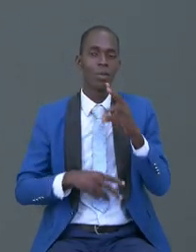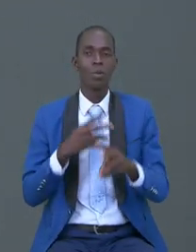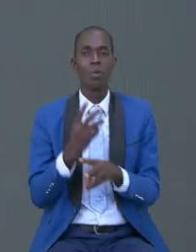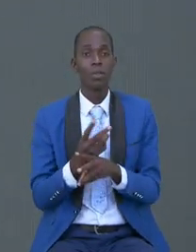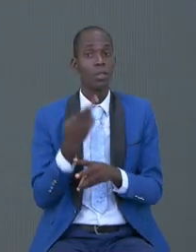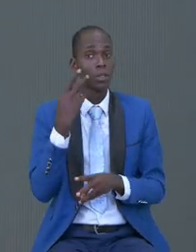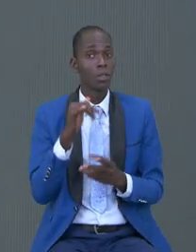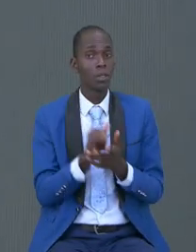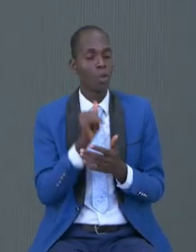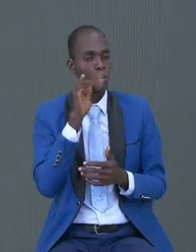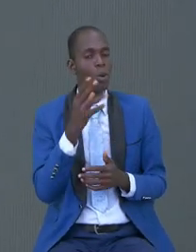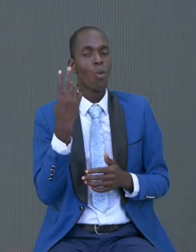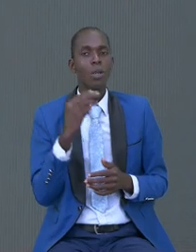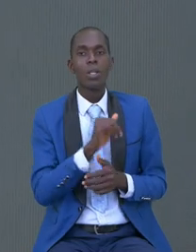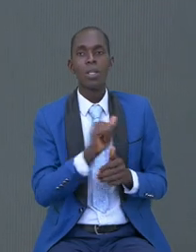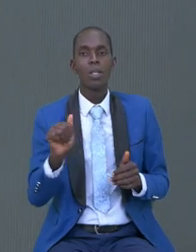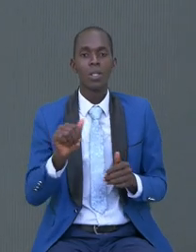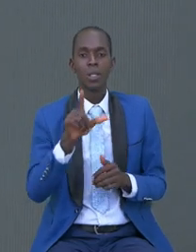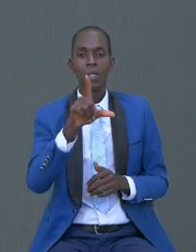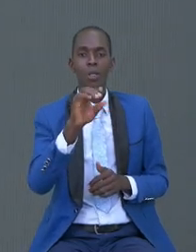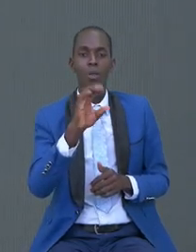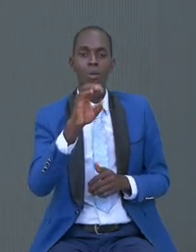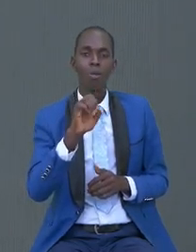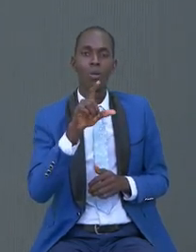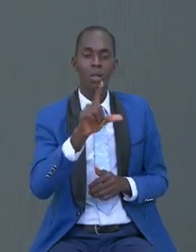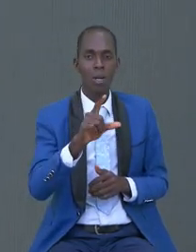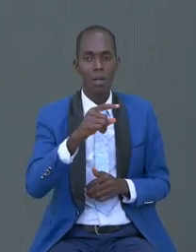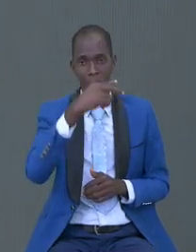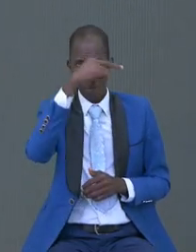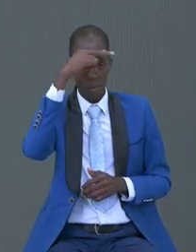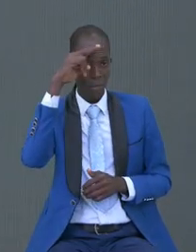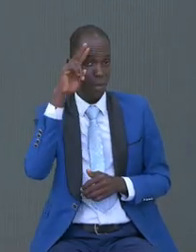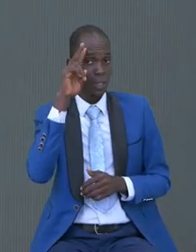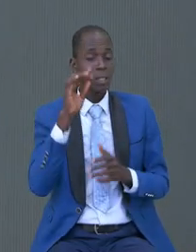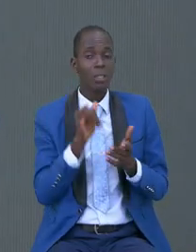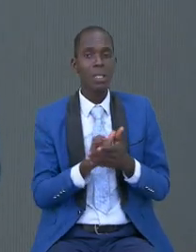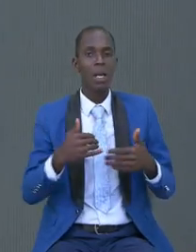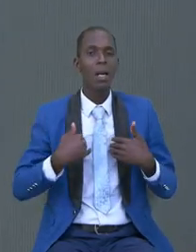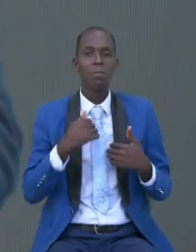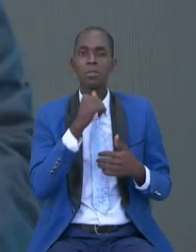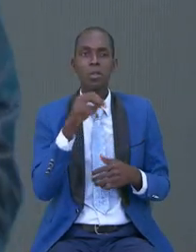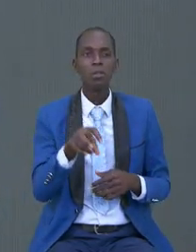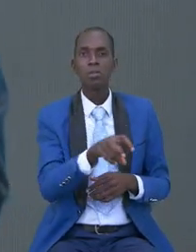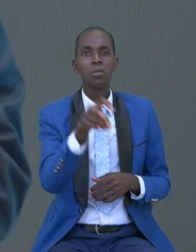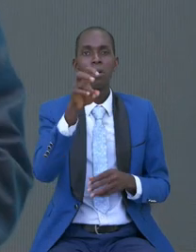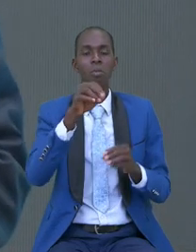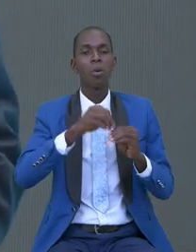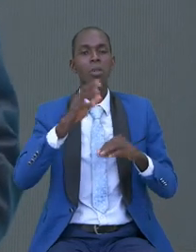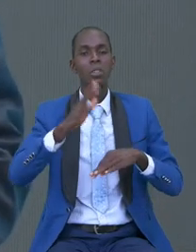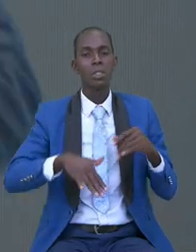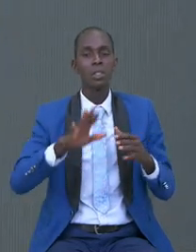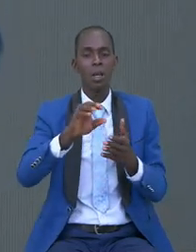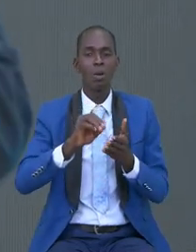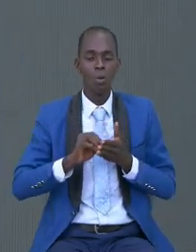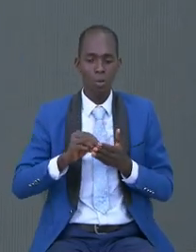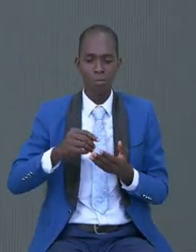local lady, virgin, that had not traveled beyond her own